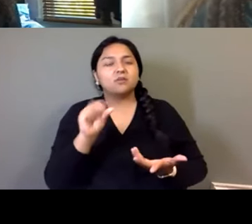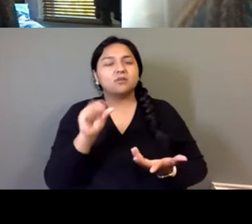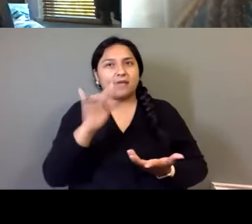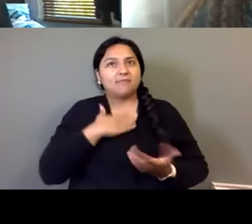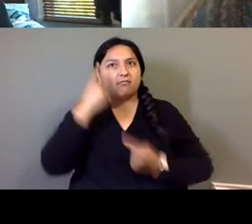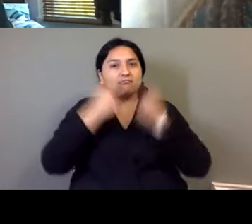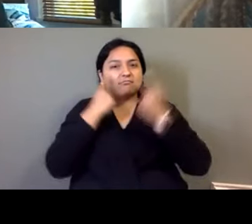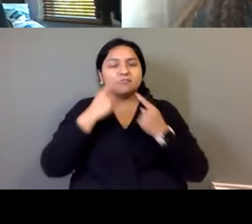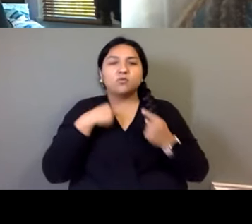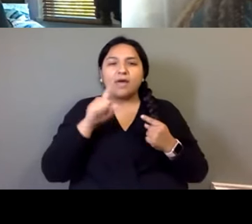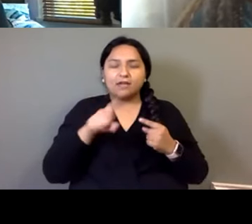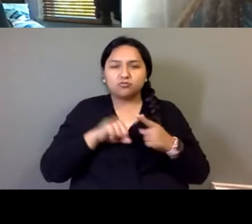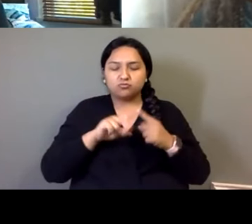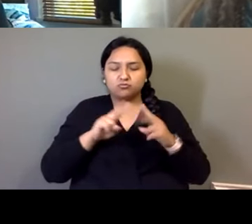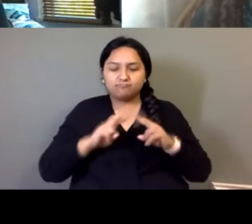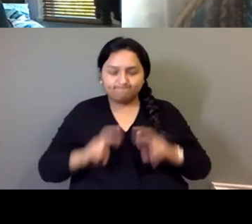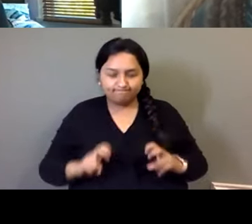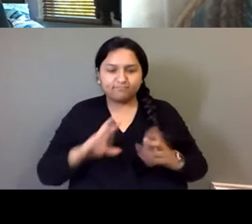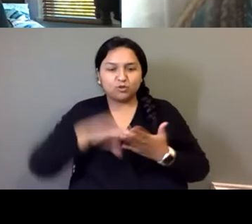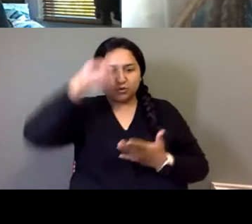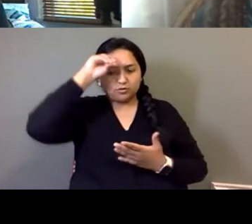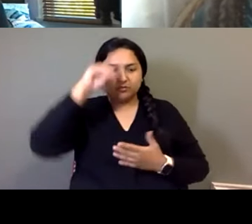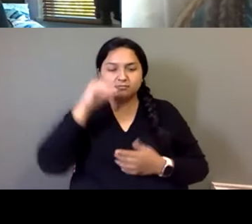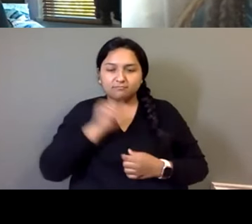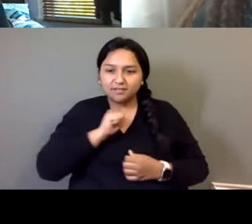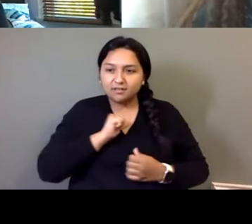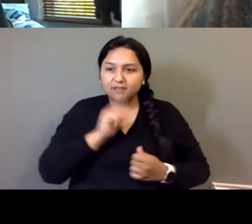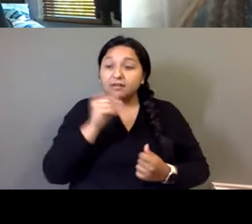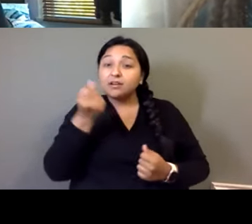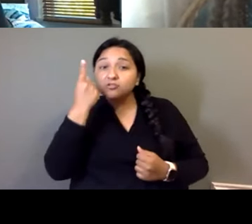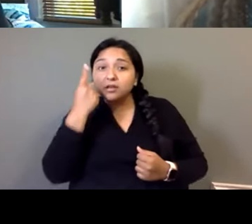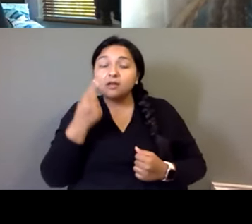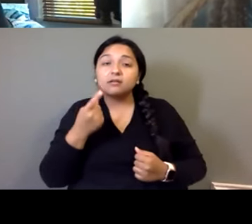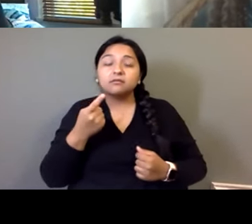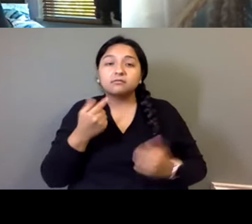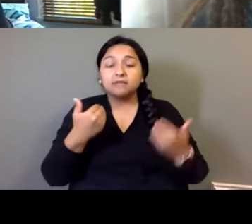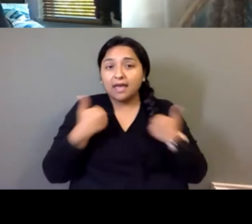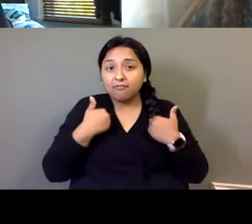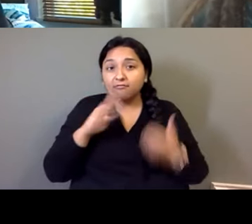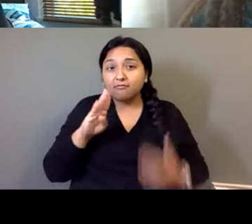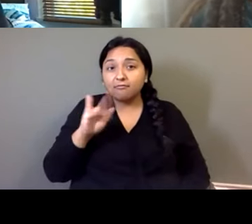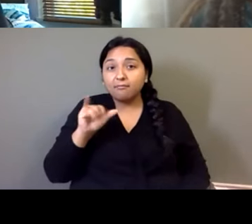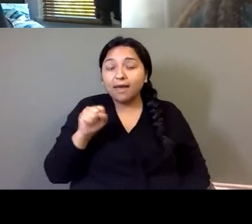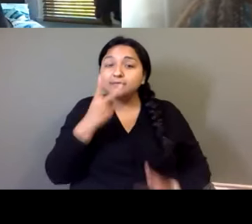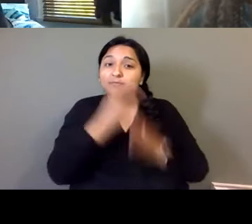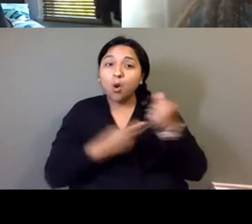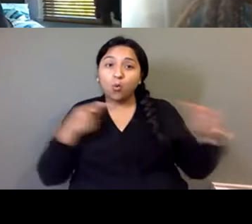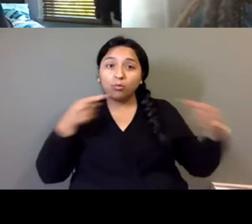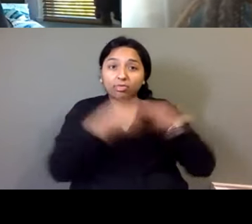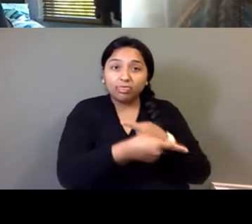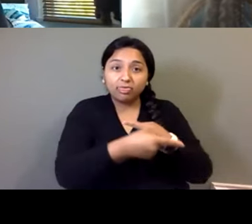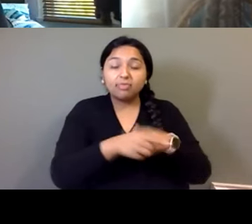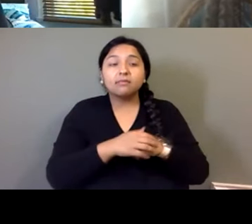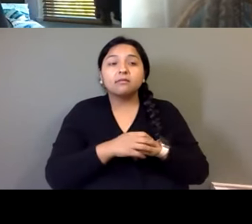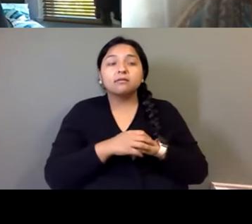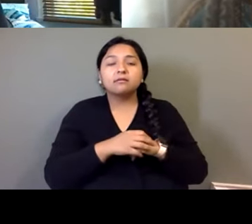do unlearning myself and like just understand like there might be like certain biases within like both parties, but it's like